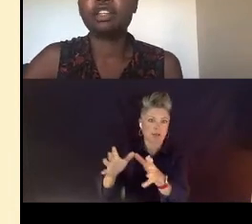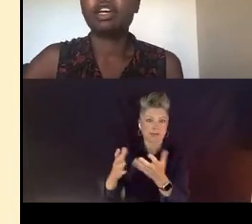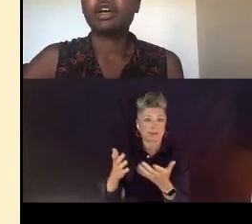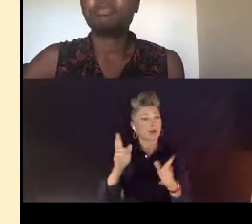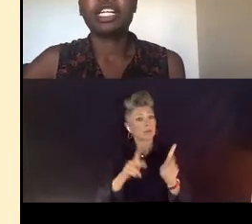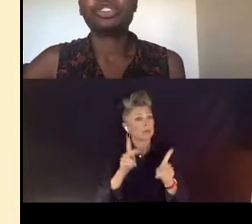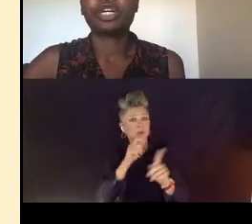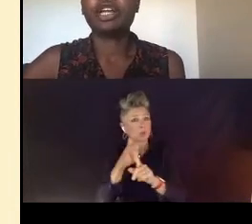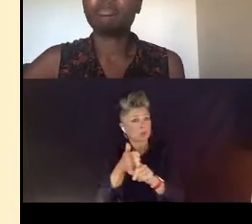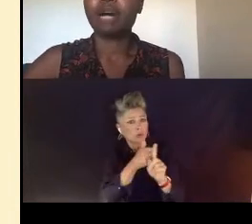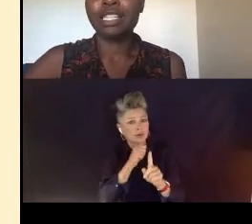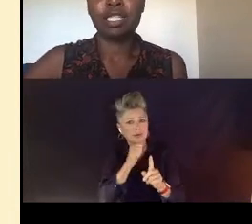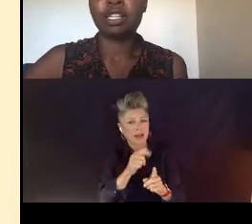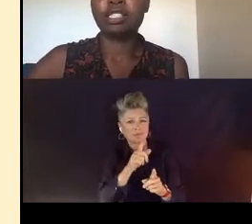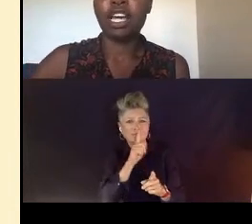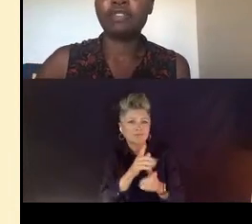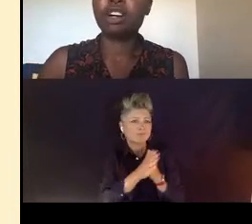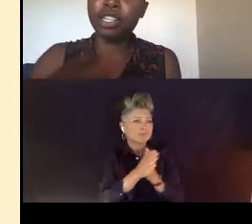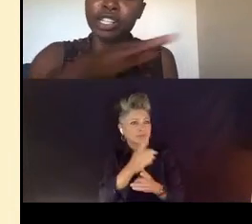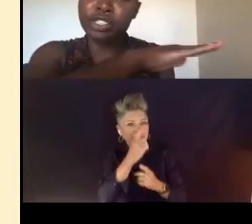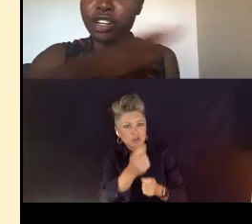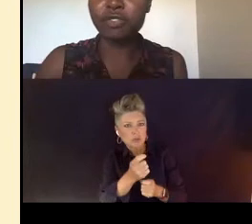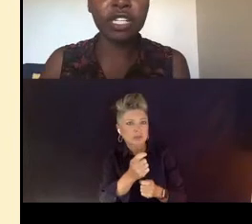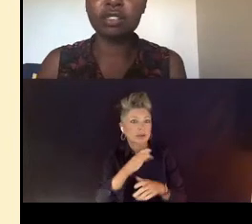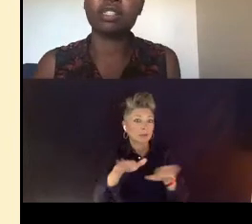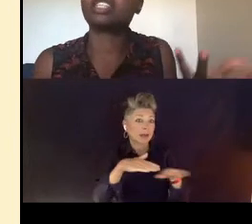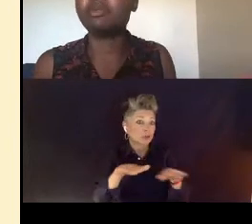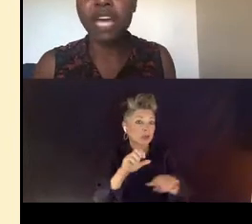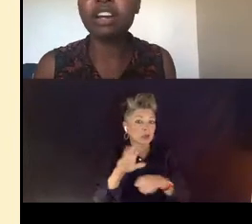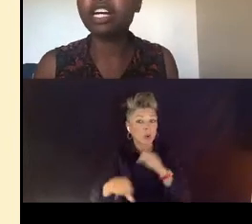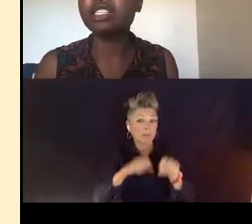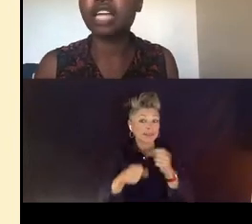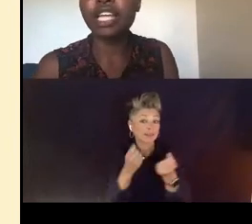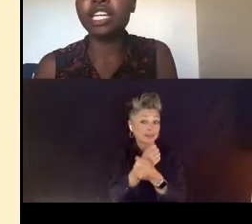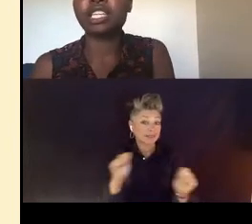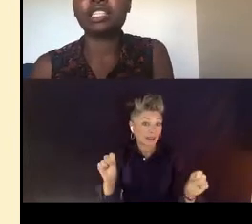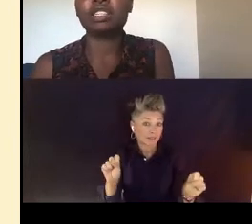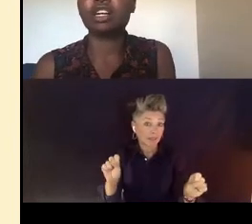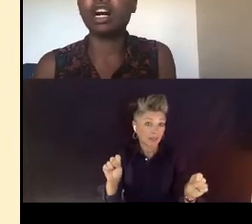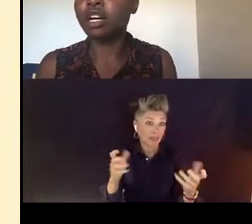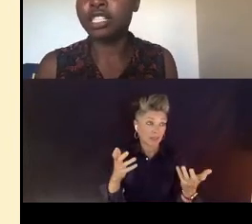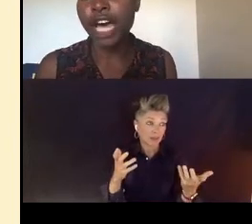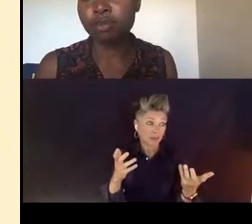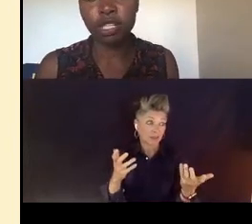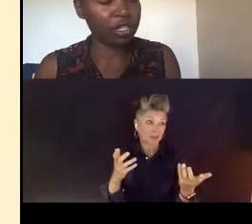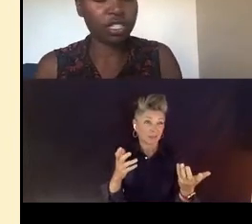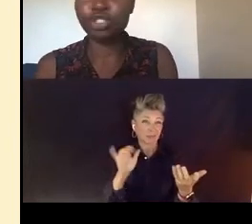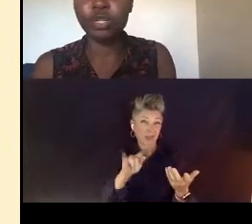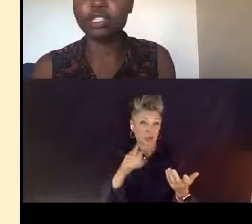in pedestrian or bicycling safety on the surface, say parents, I think that's an